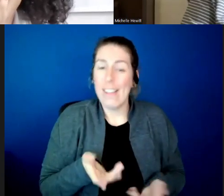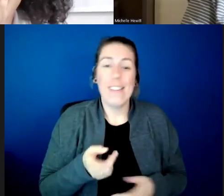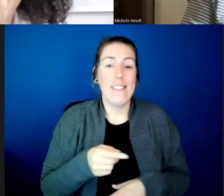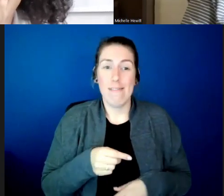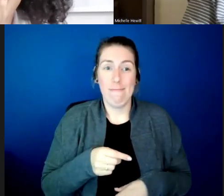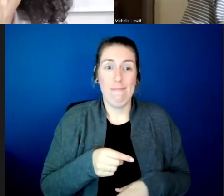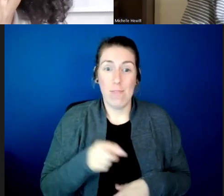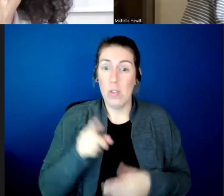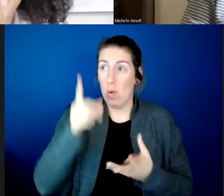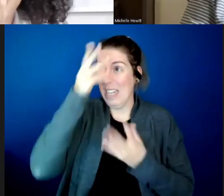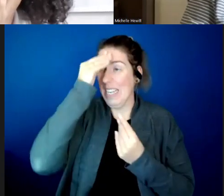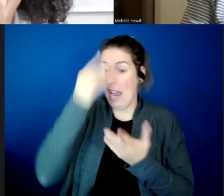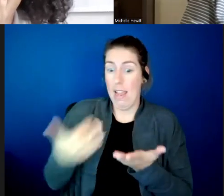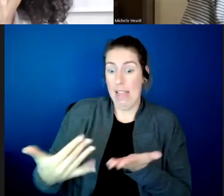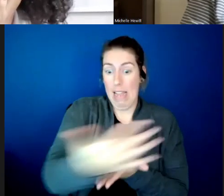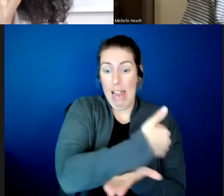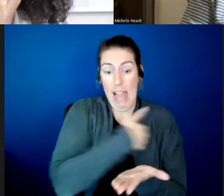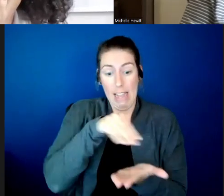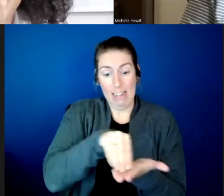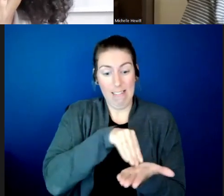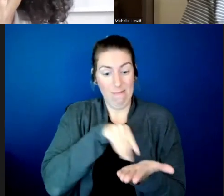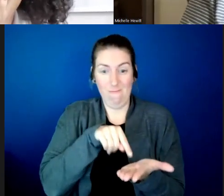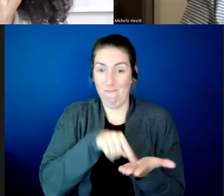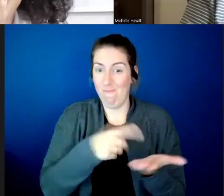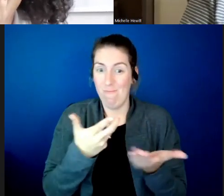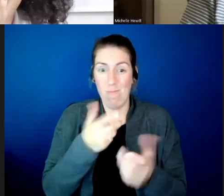is collected.